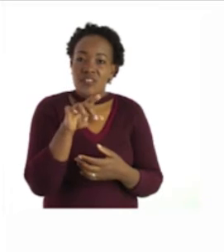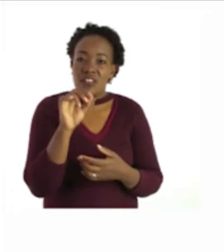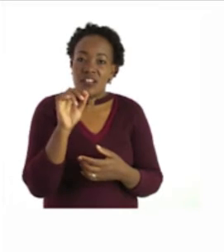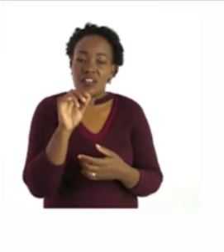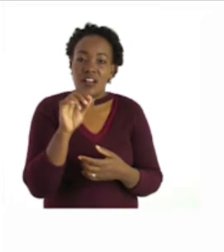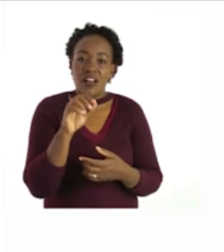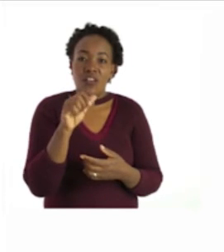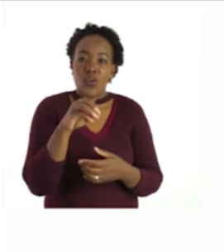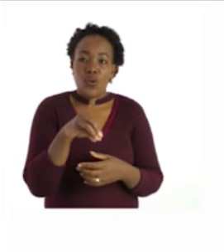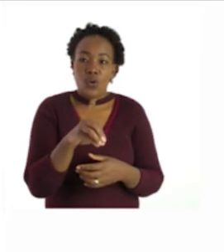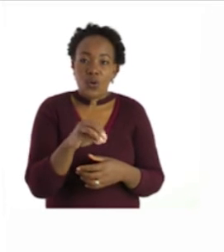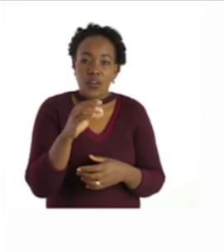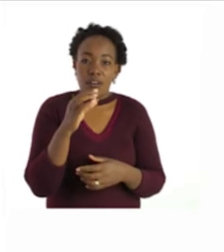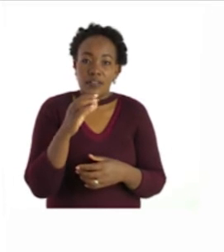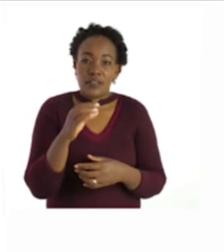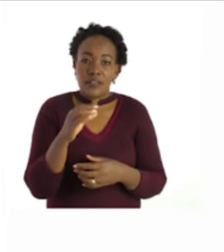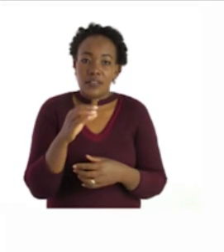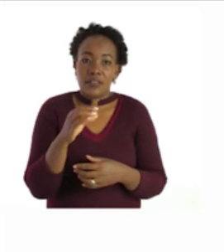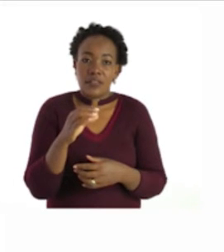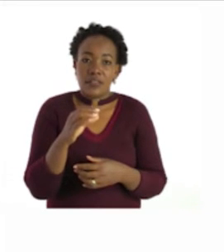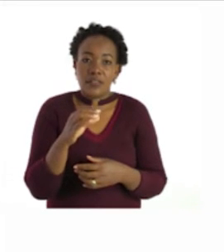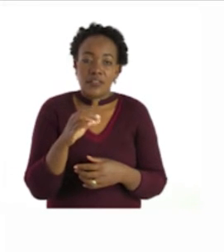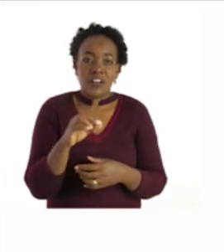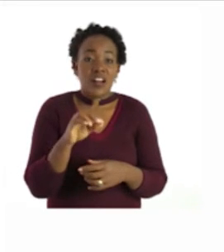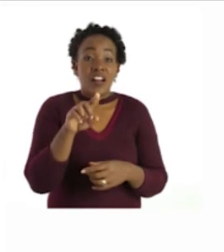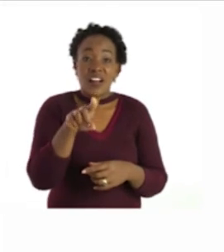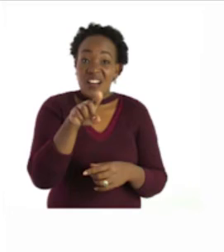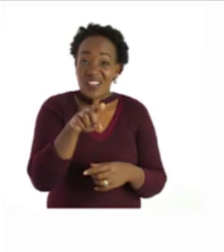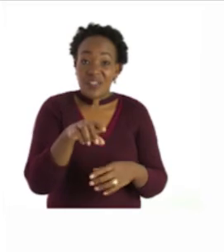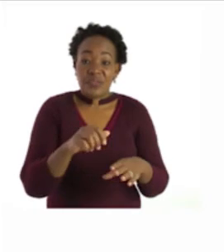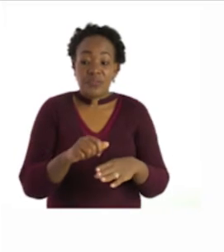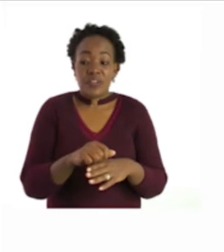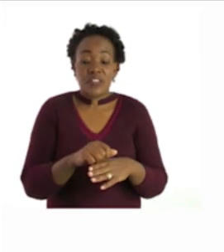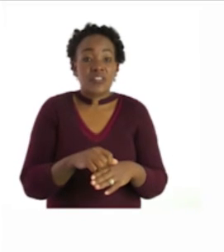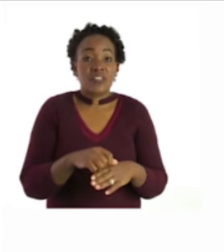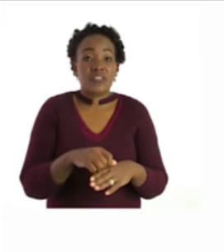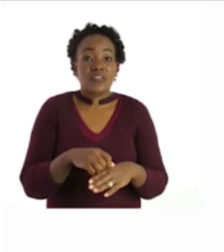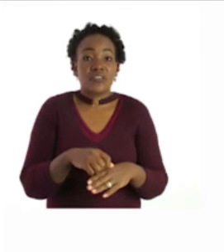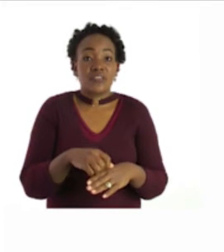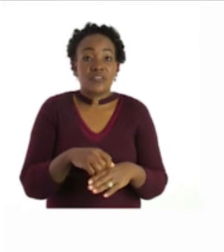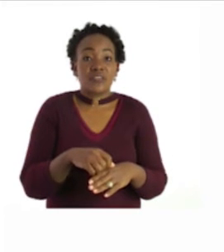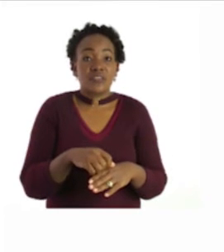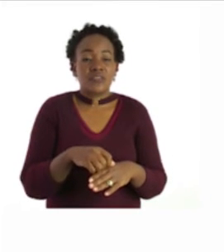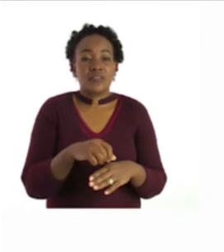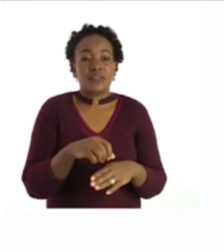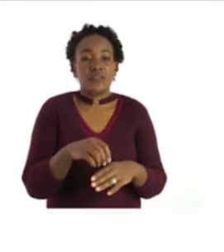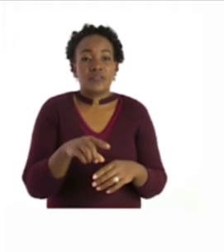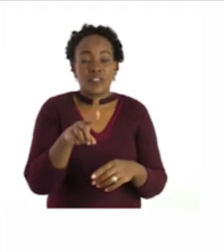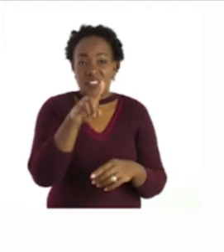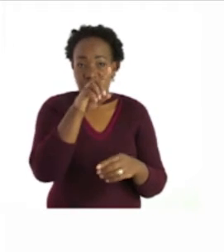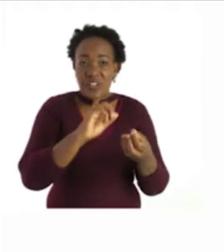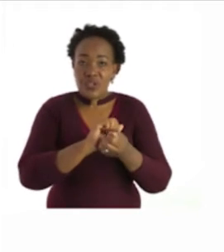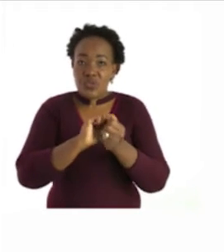and on. We are going to use these words to come up with